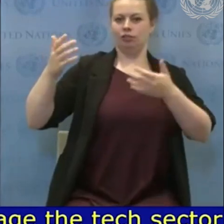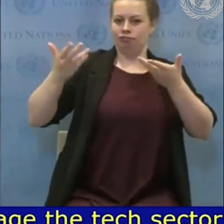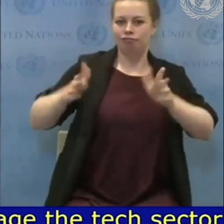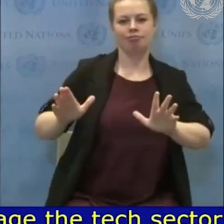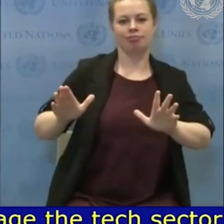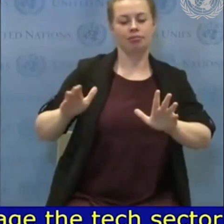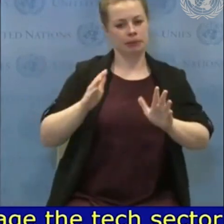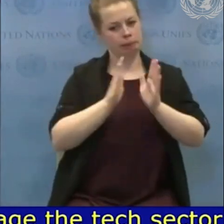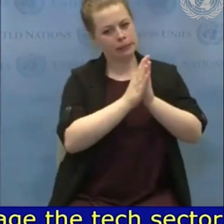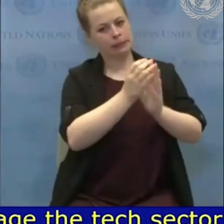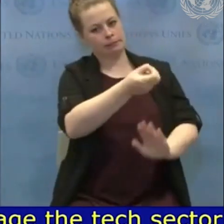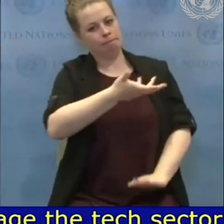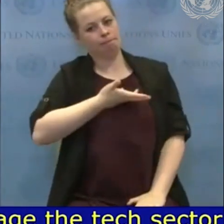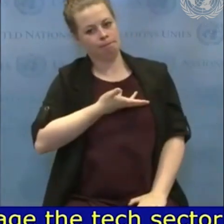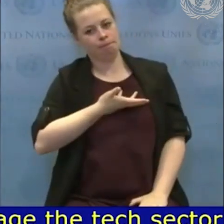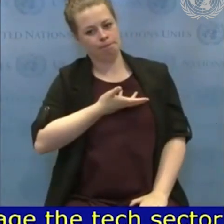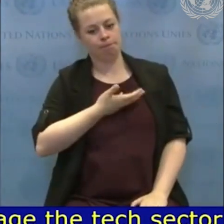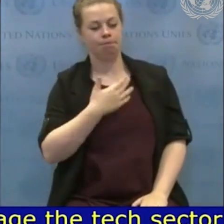Algeria.